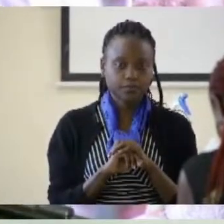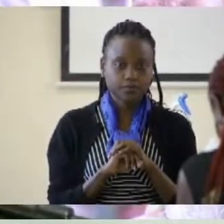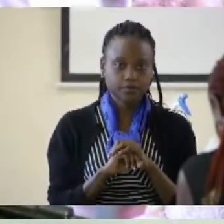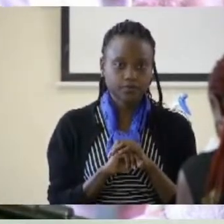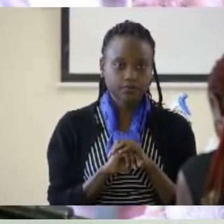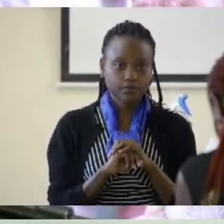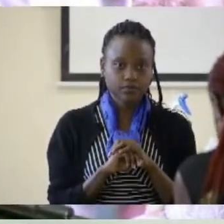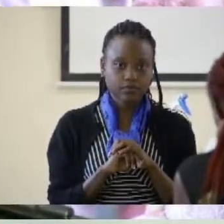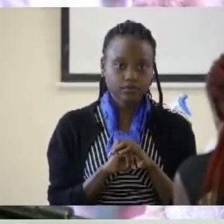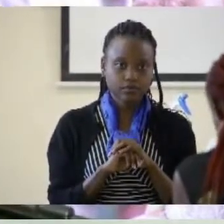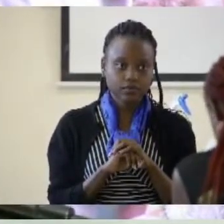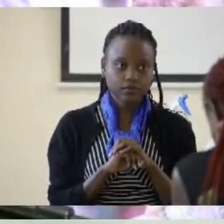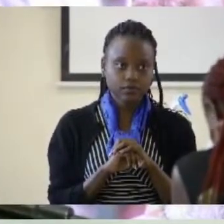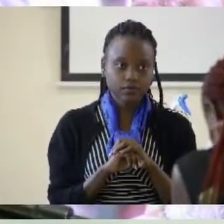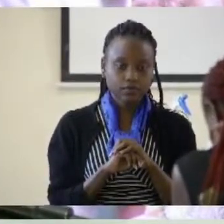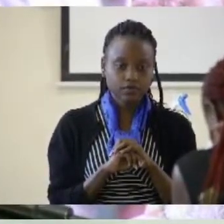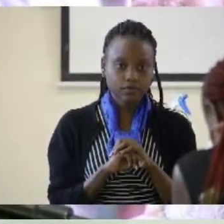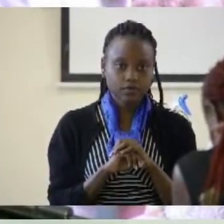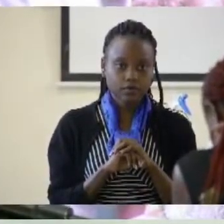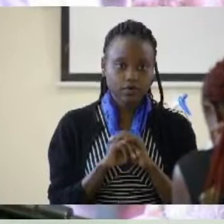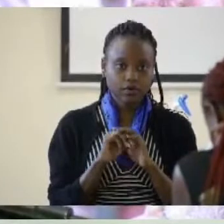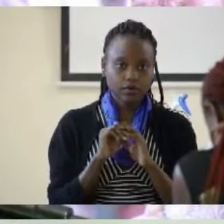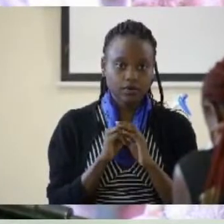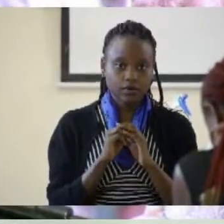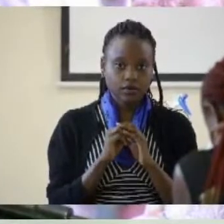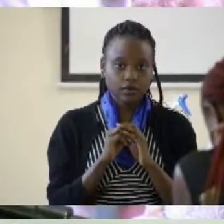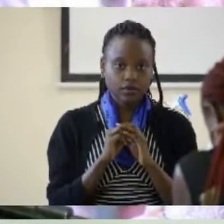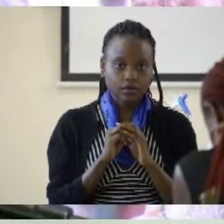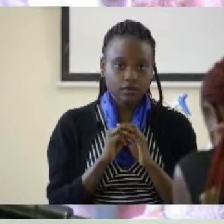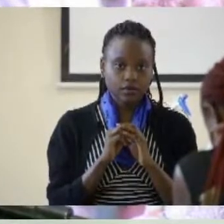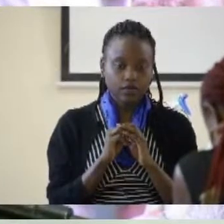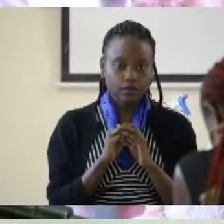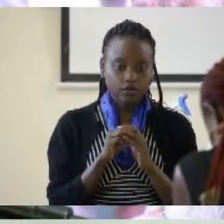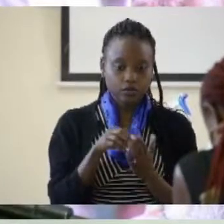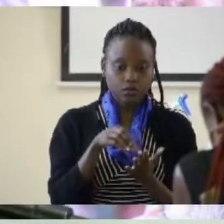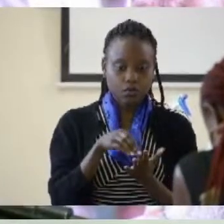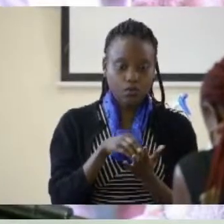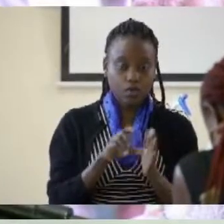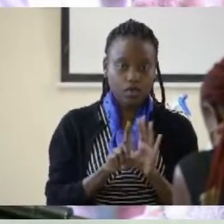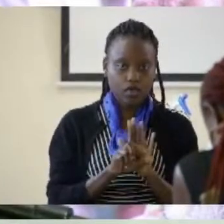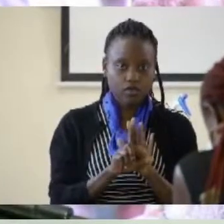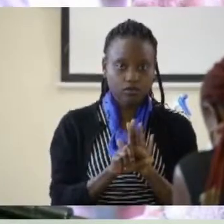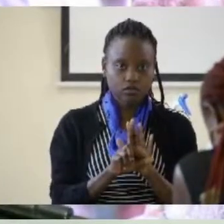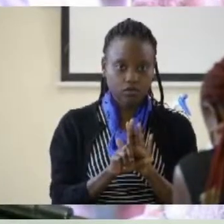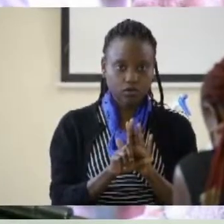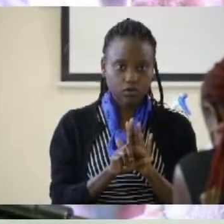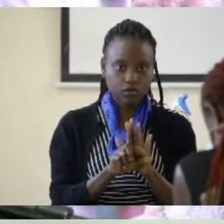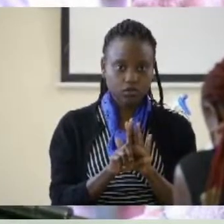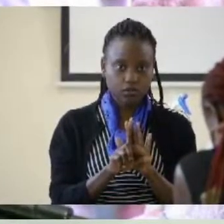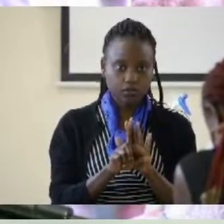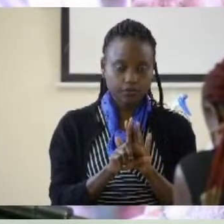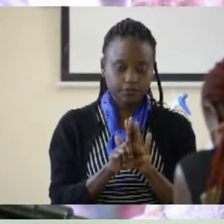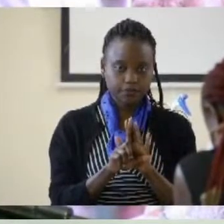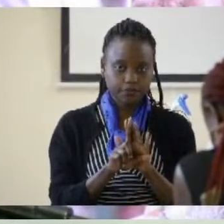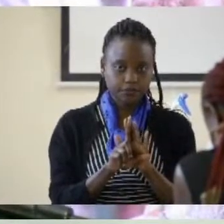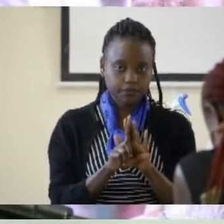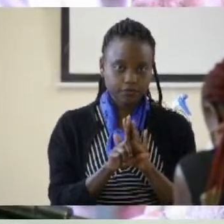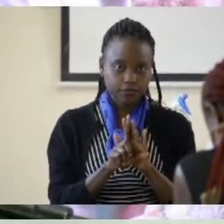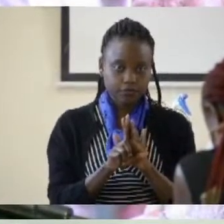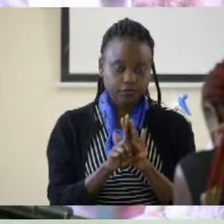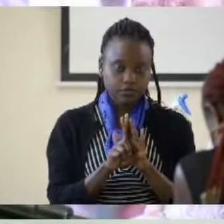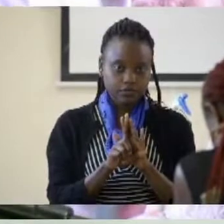And this, I'll cite for you case laws which brought out this to the